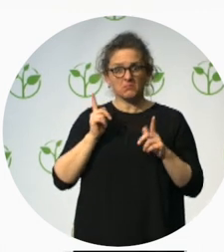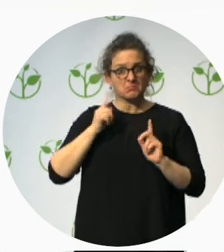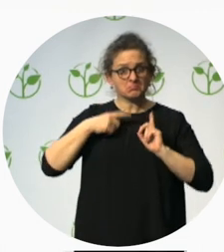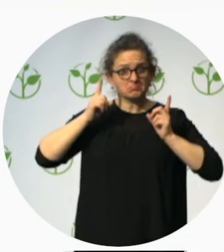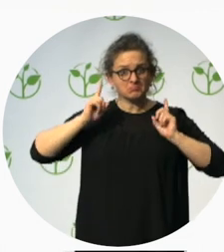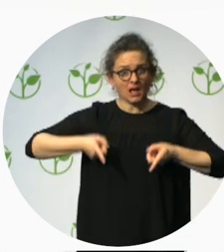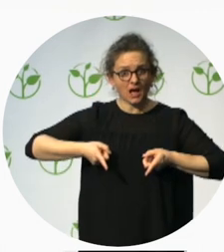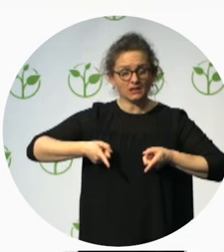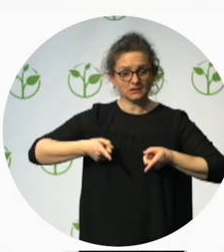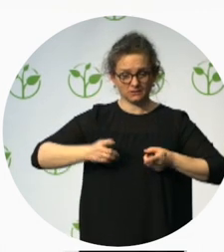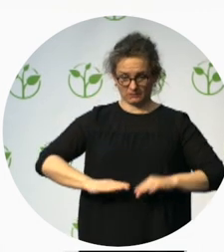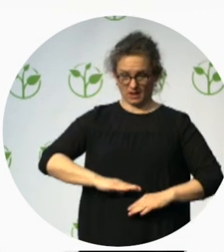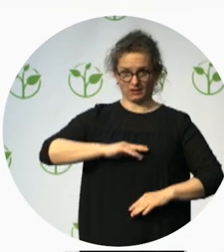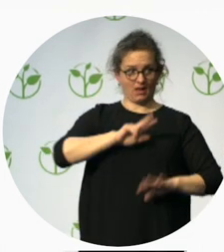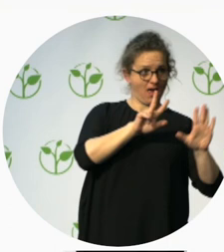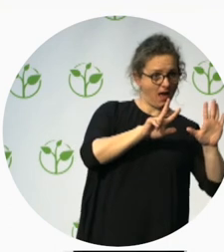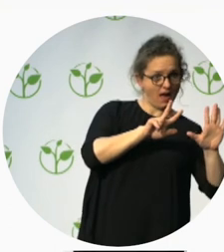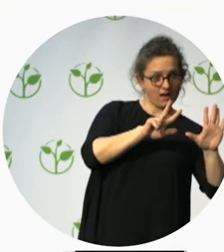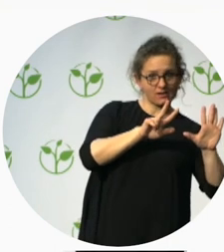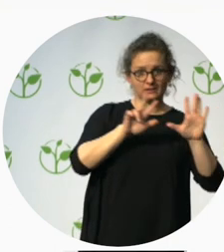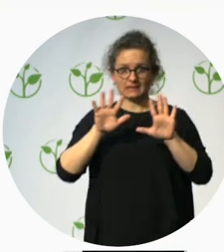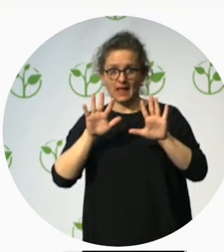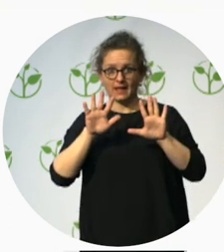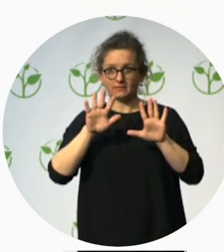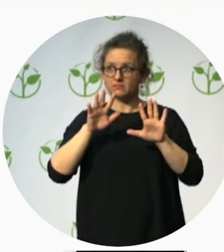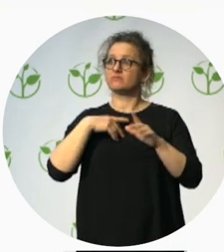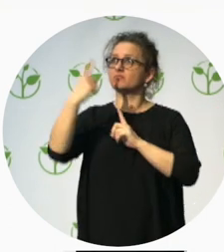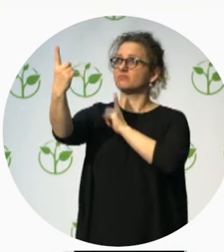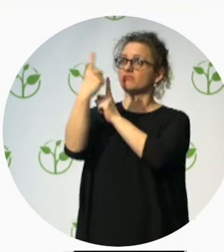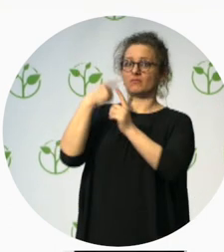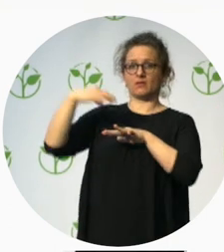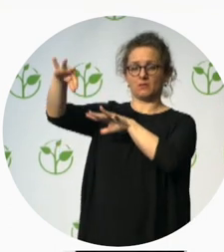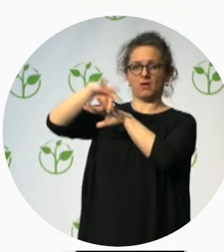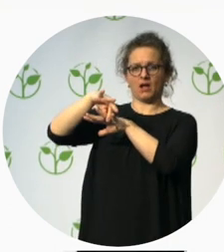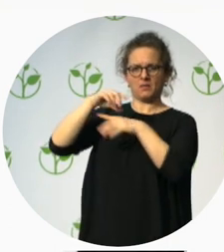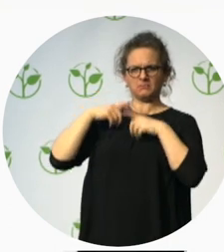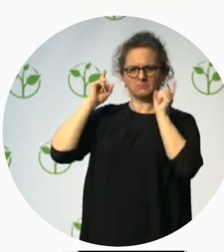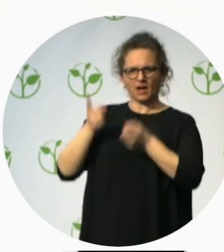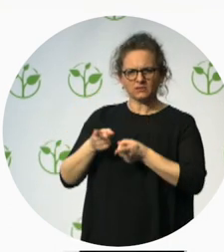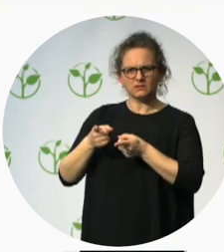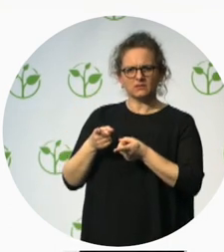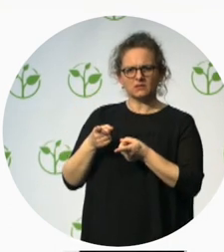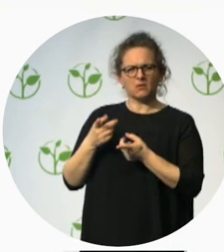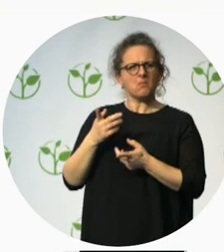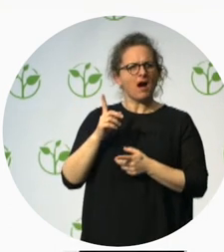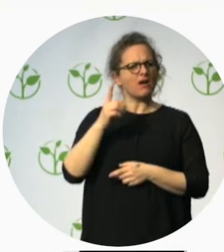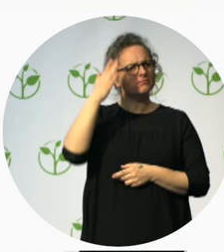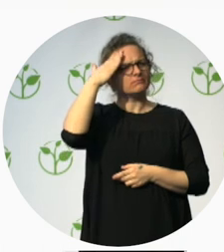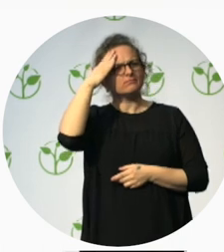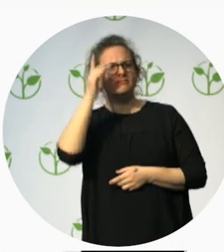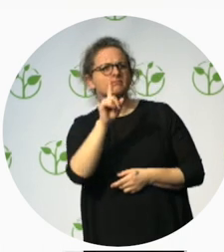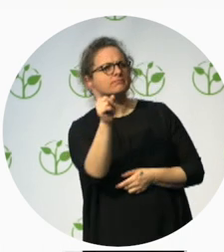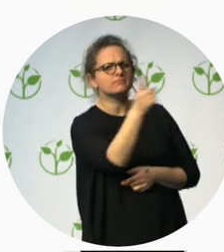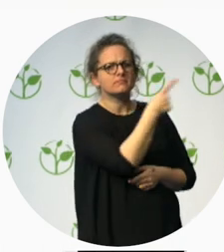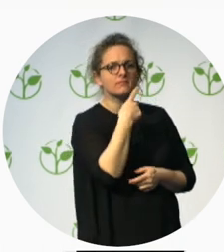family. And surely, no man would want to marry a blind girl. I tell you this story because this turn